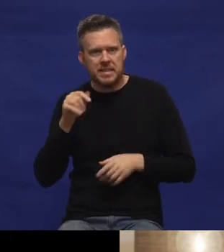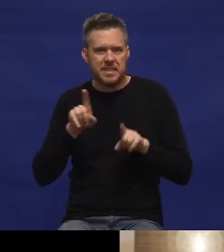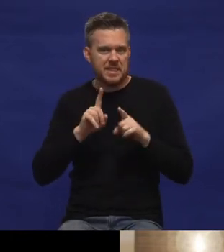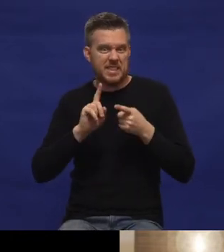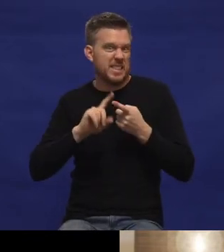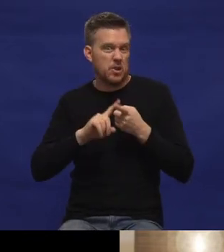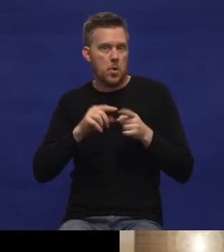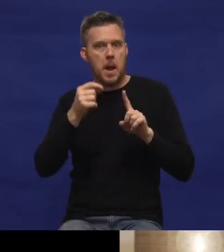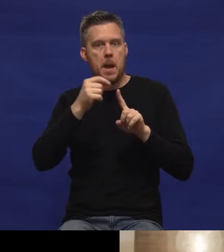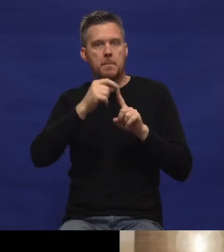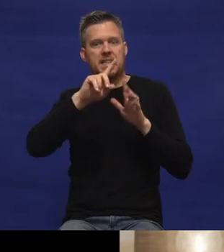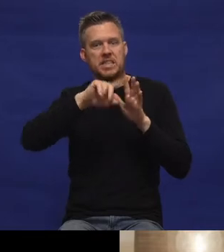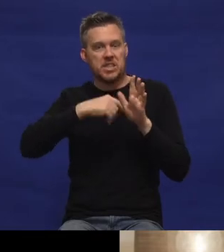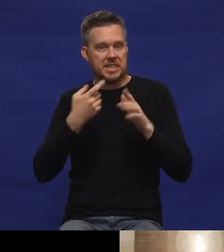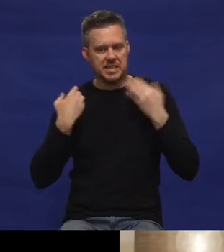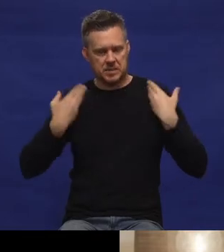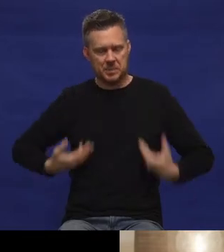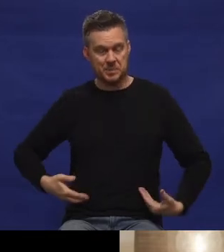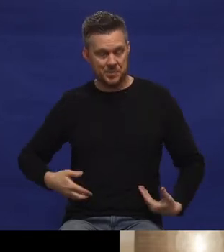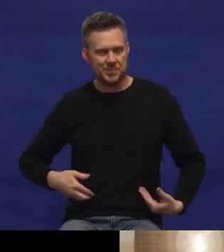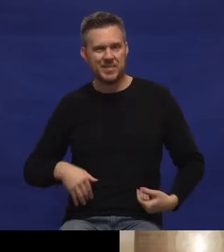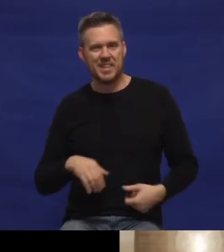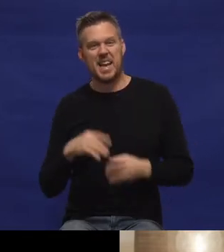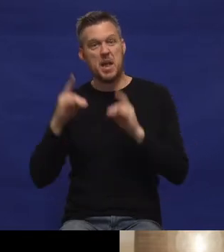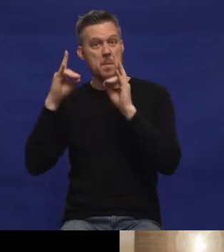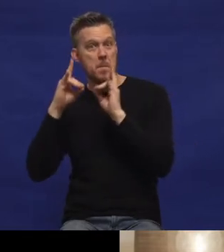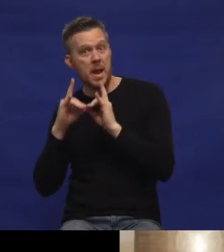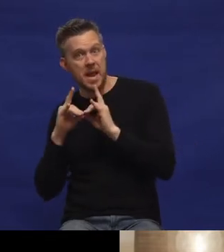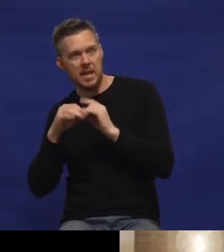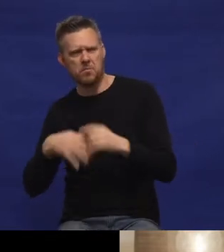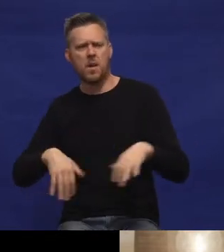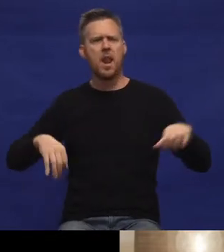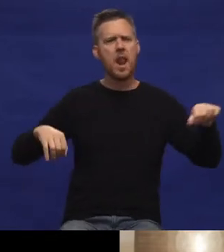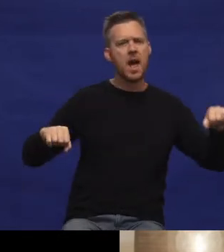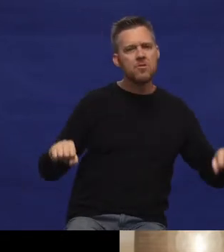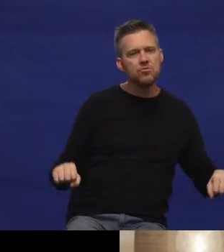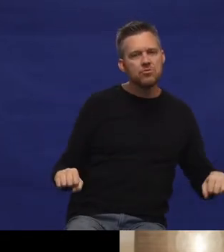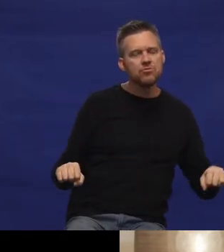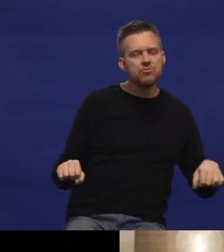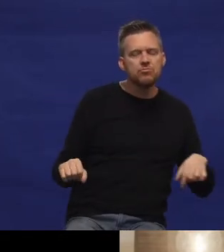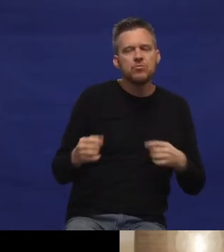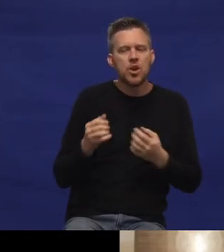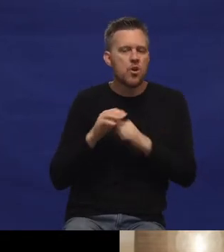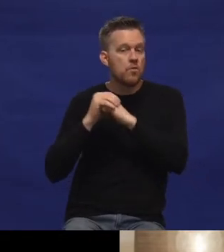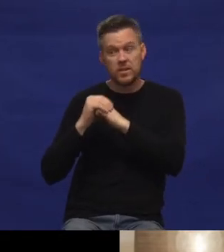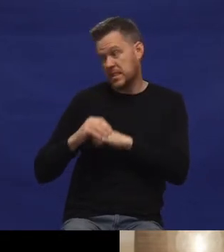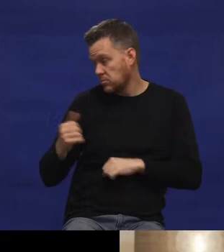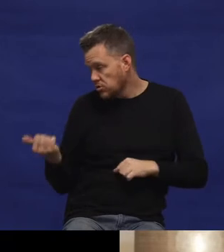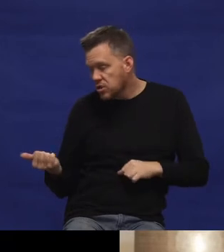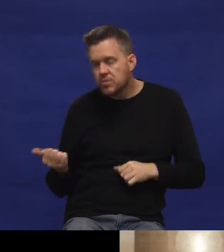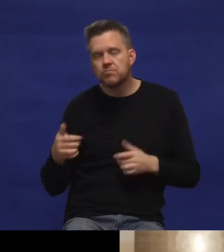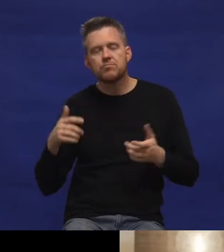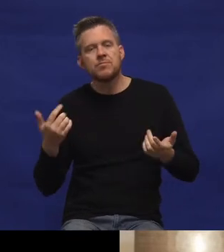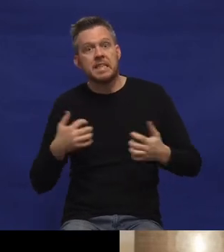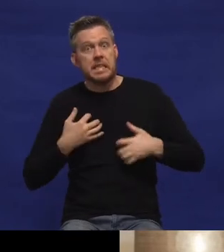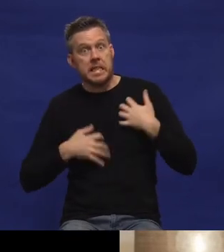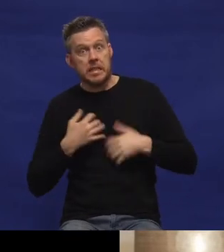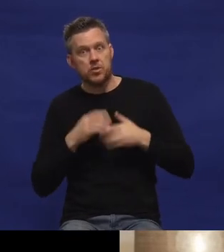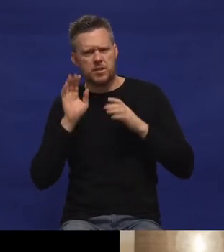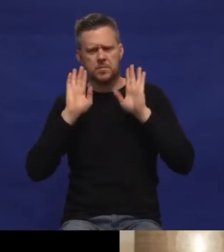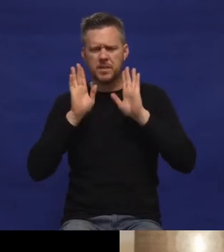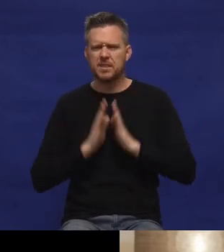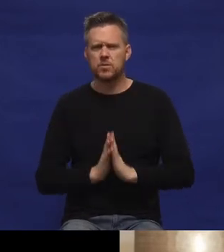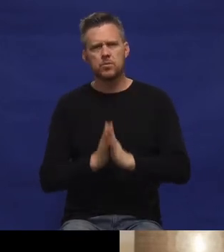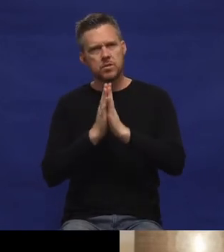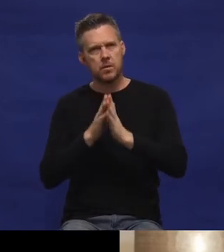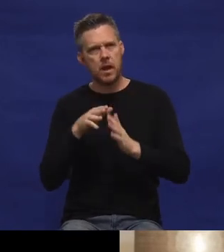still in your PJs, tuning in from bed, or maybe in your living room as you've been gathering together with other people, enjoying the amazing worship.